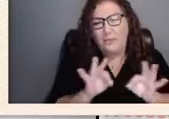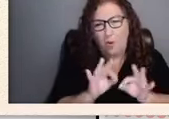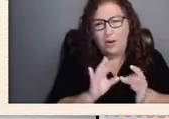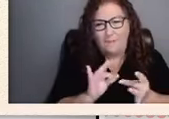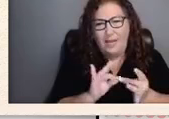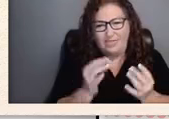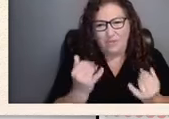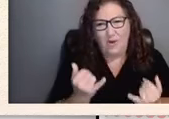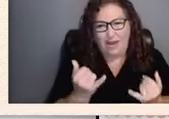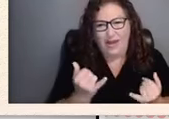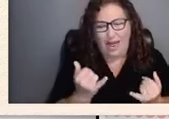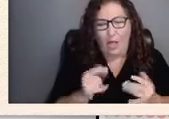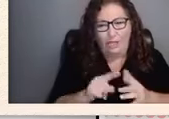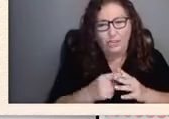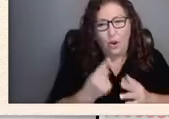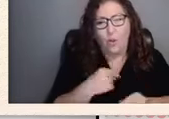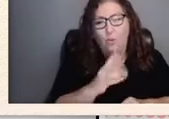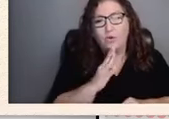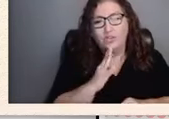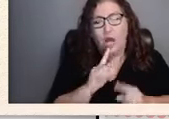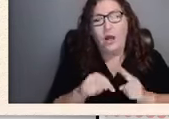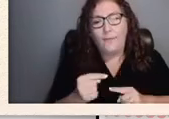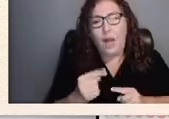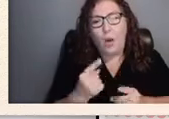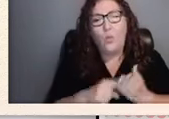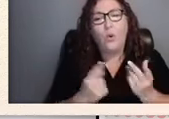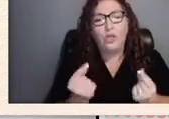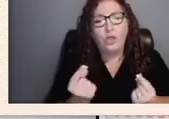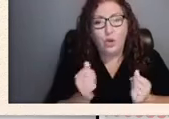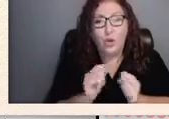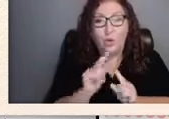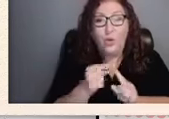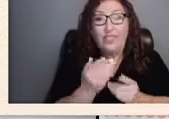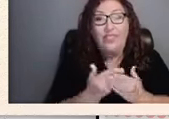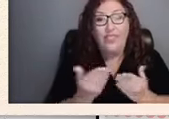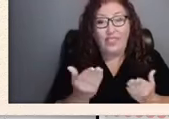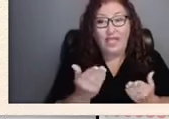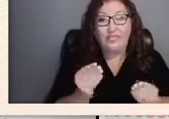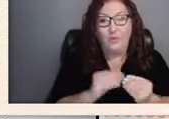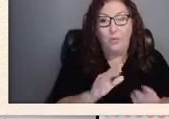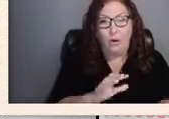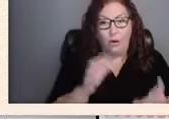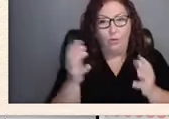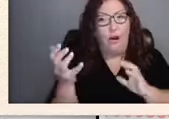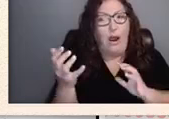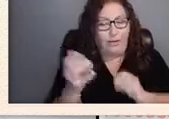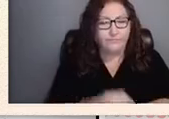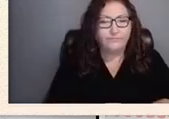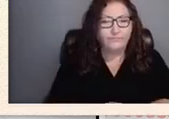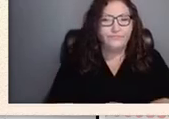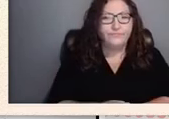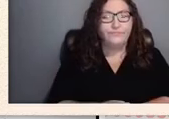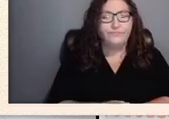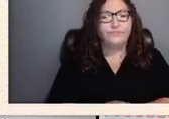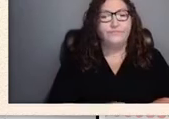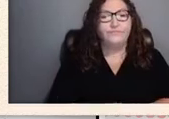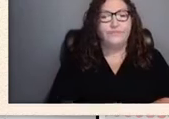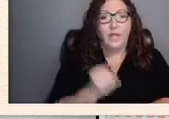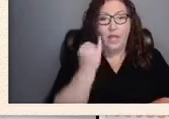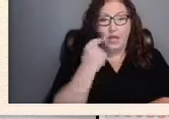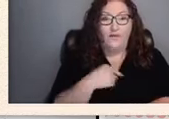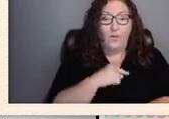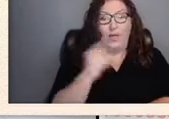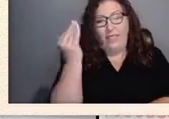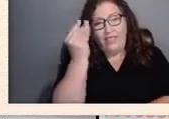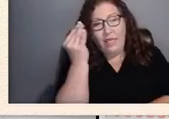because obviously we will talk about what to do when things are actually going more awry. Now, if we're going to sort of think about